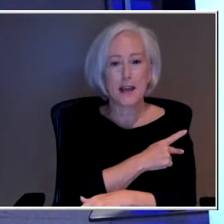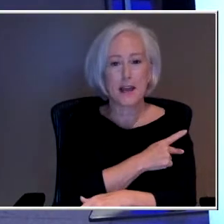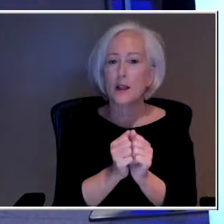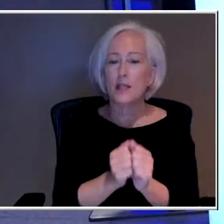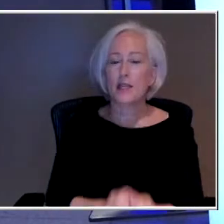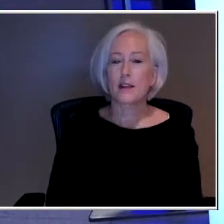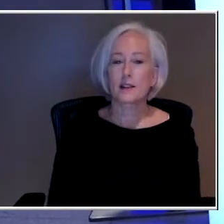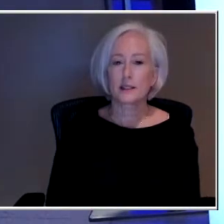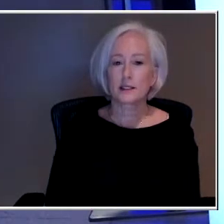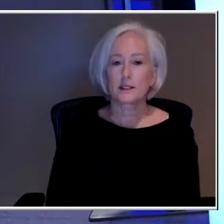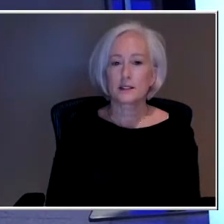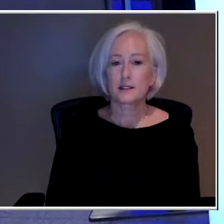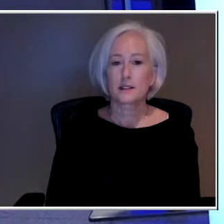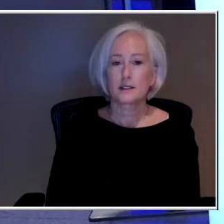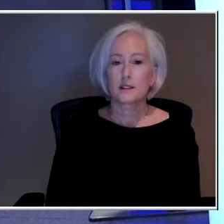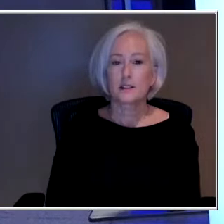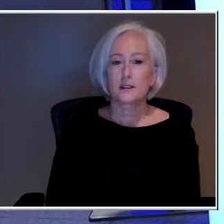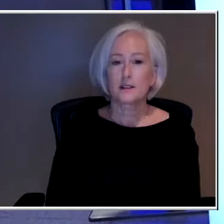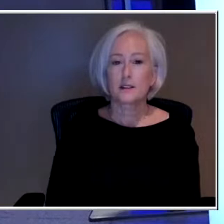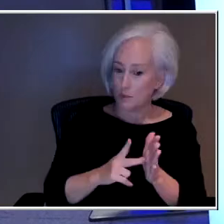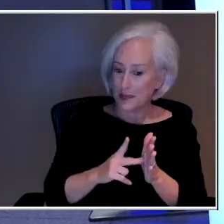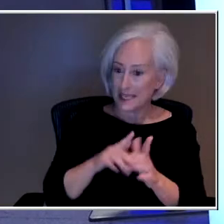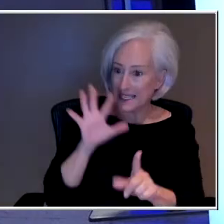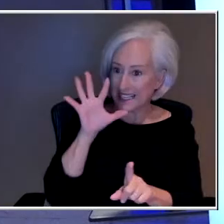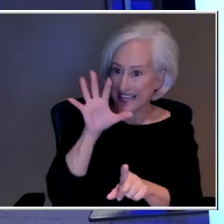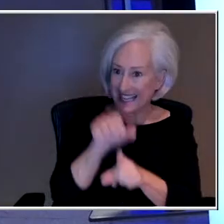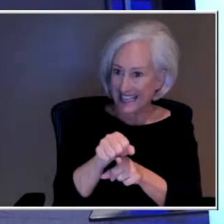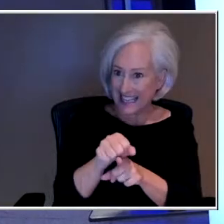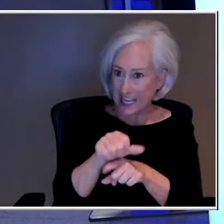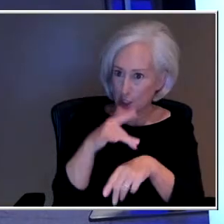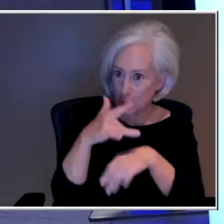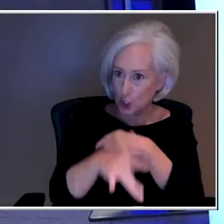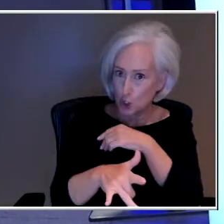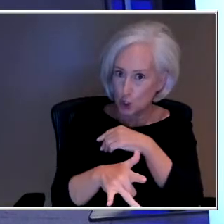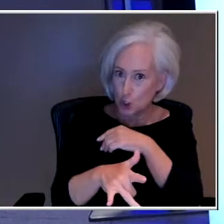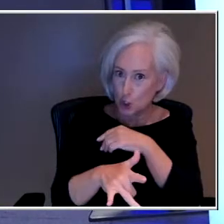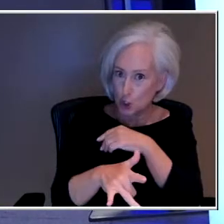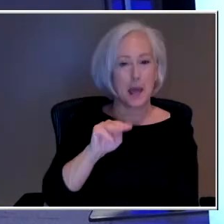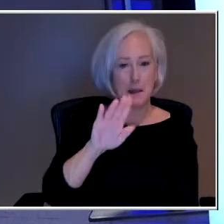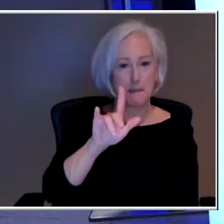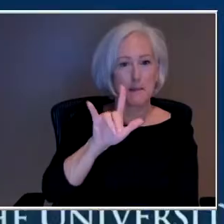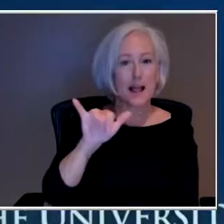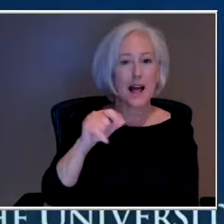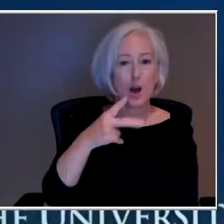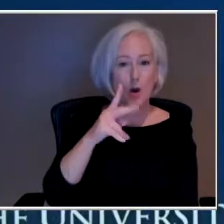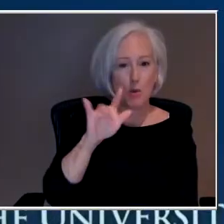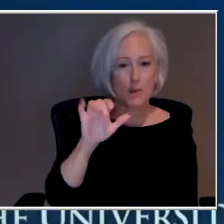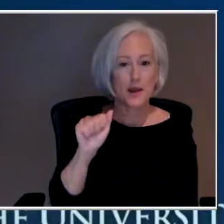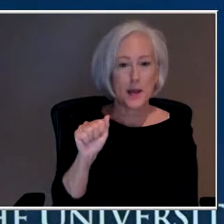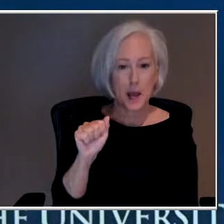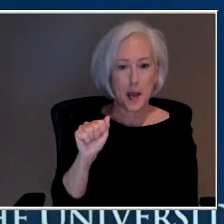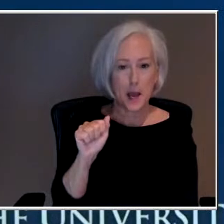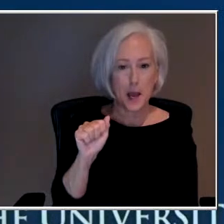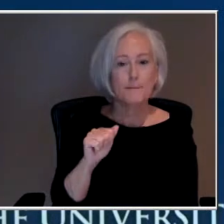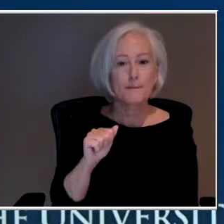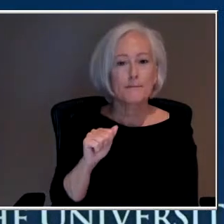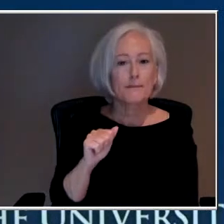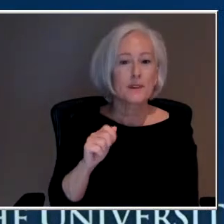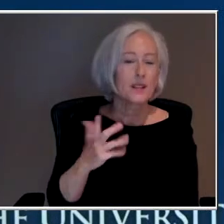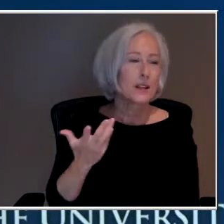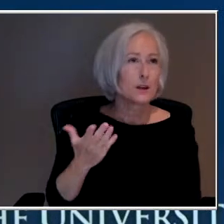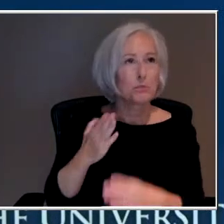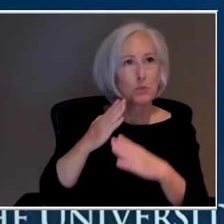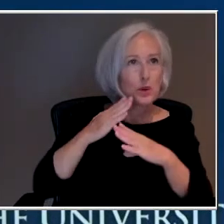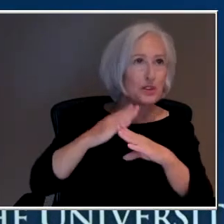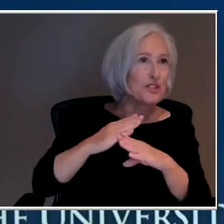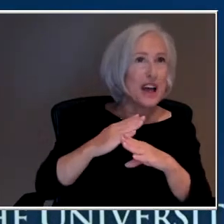Preventable in terms of catching it early is going to be amblyopia. Okay. Yep. Preventable in terms of something you can